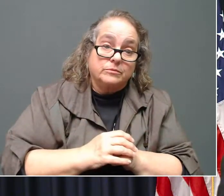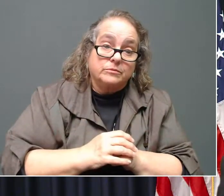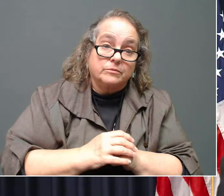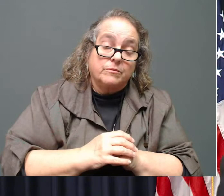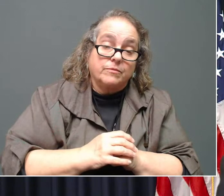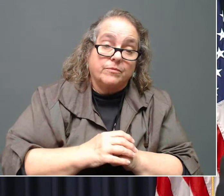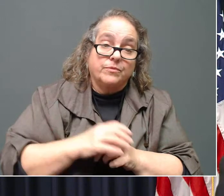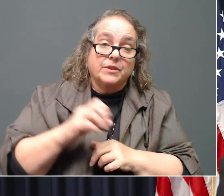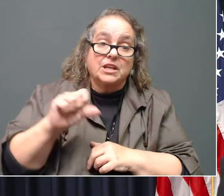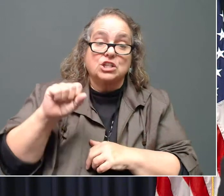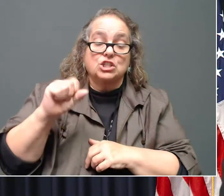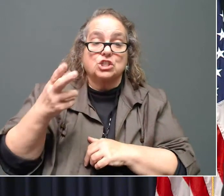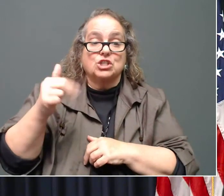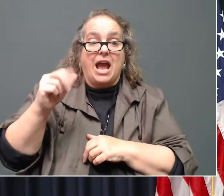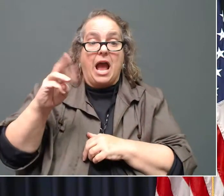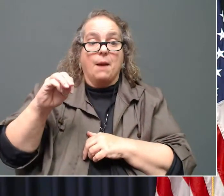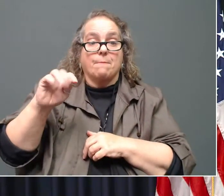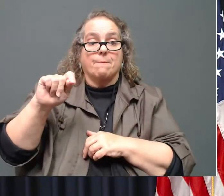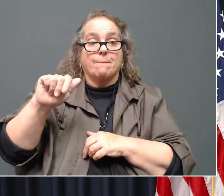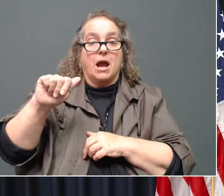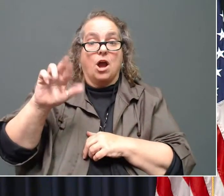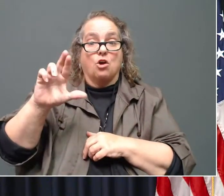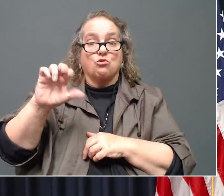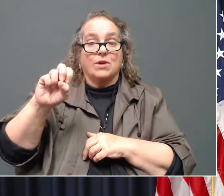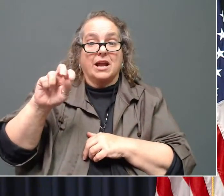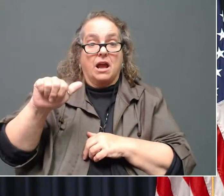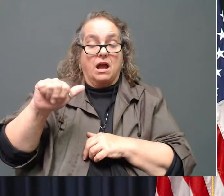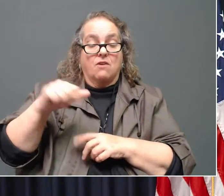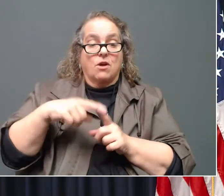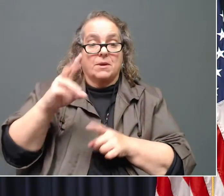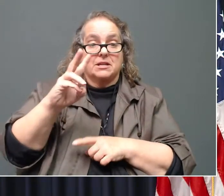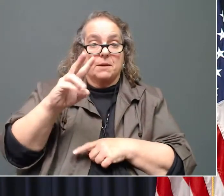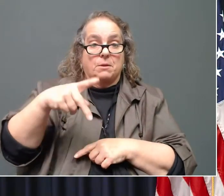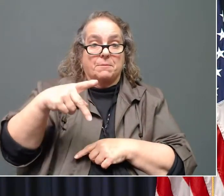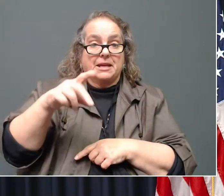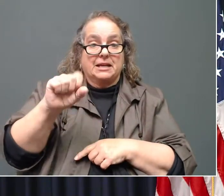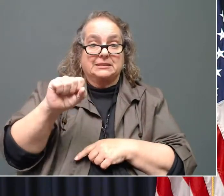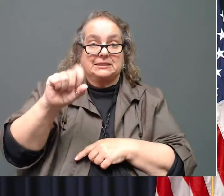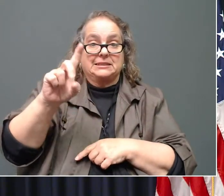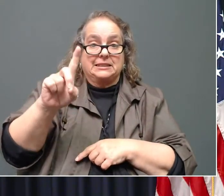Shamaria Morrison from WPSD Local 6.